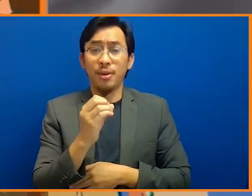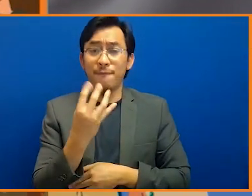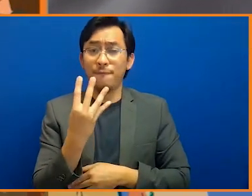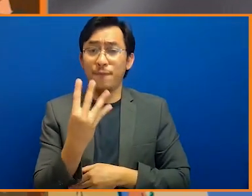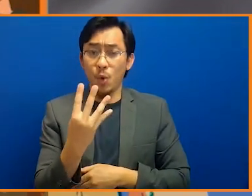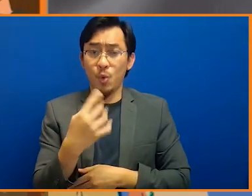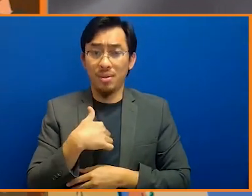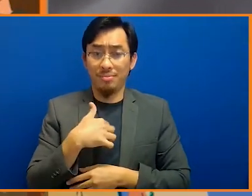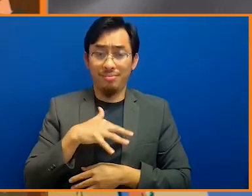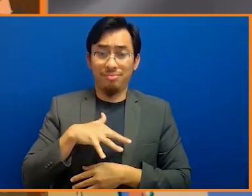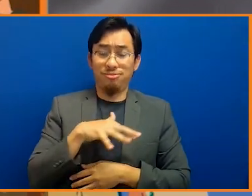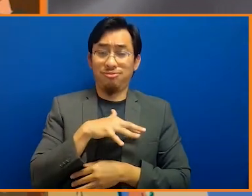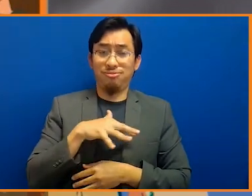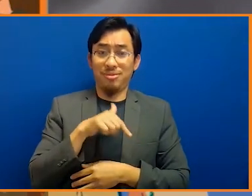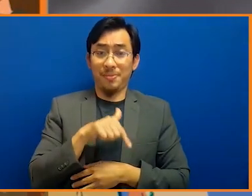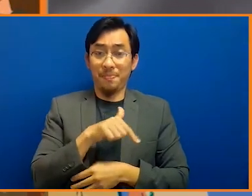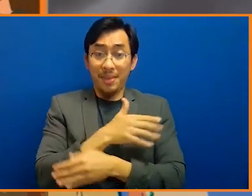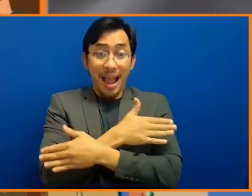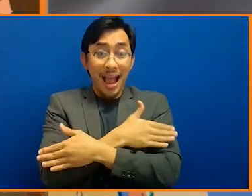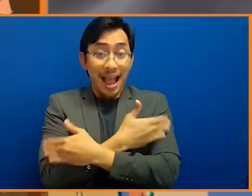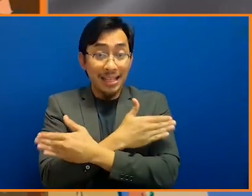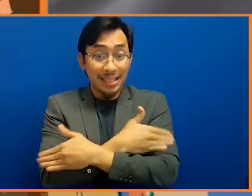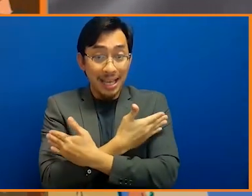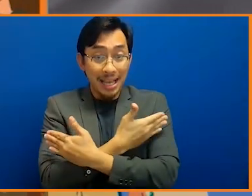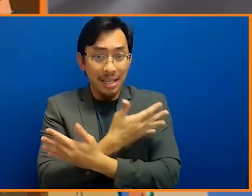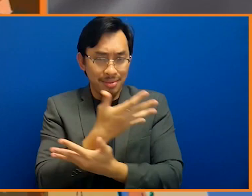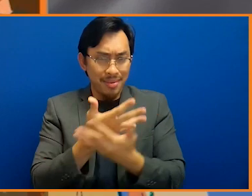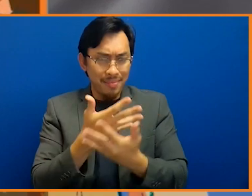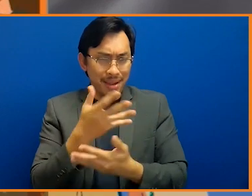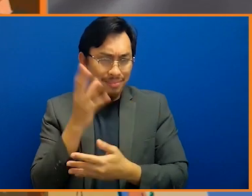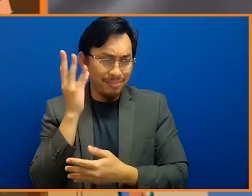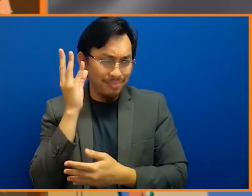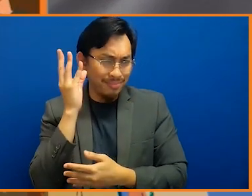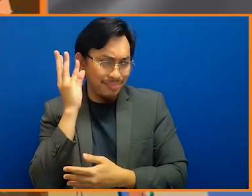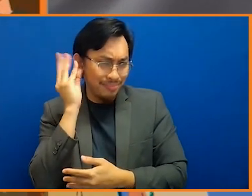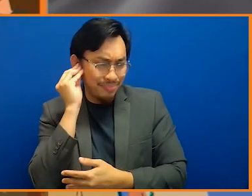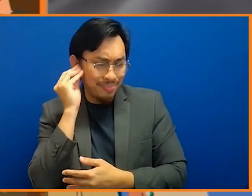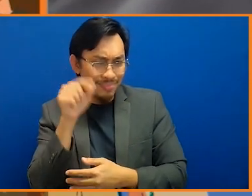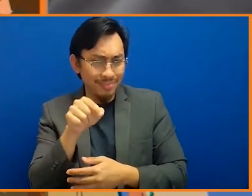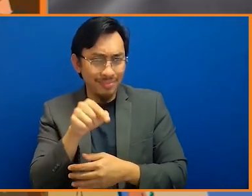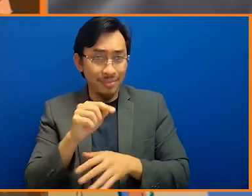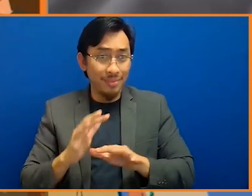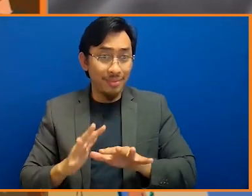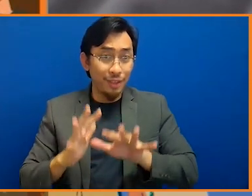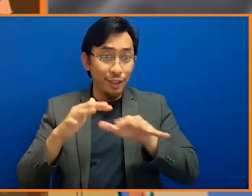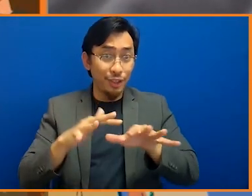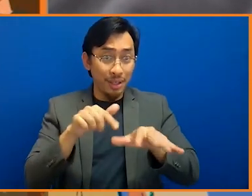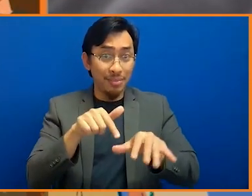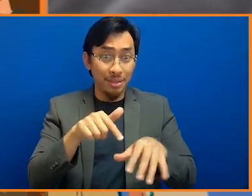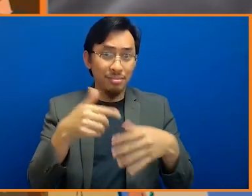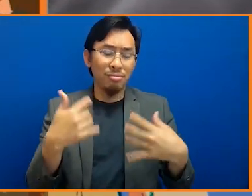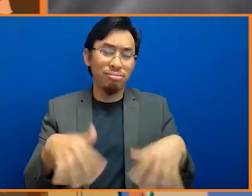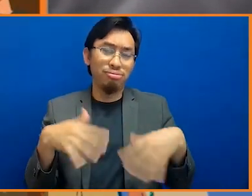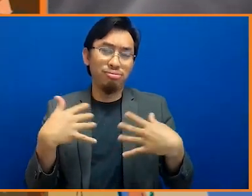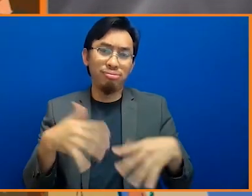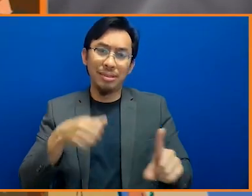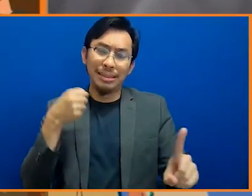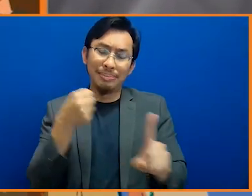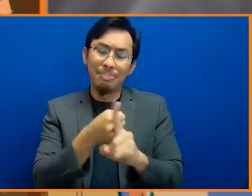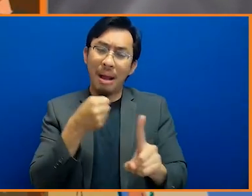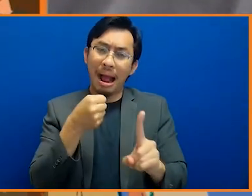in 2004, our community, especially in Aceh, we hardly ever heard about the tsunami itself. So